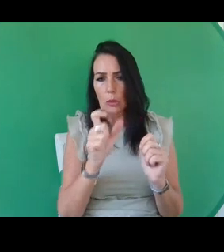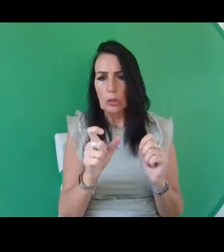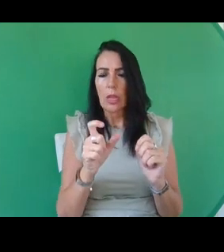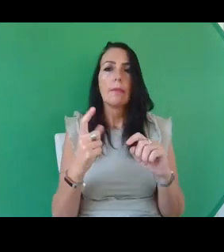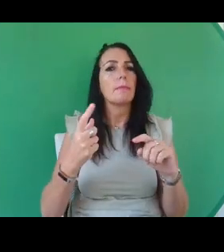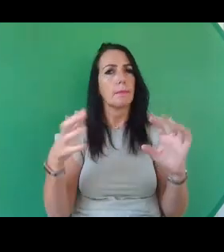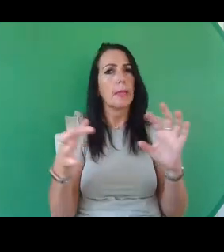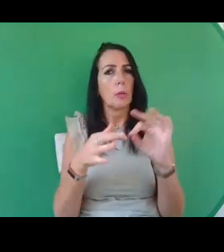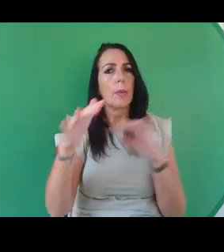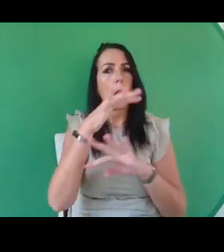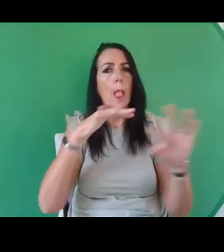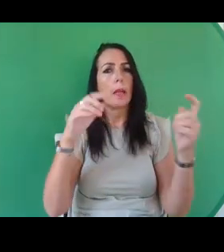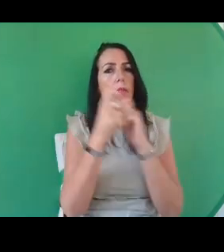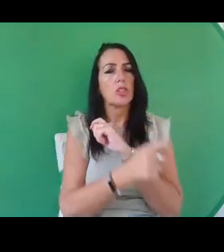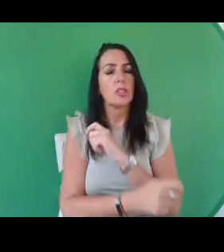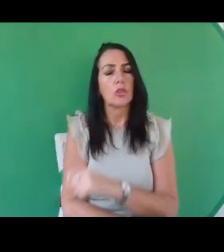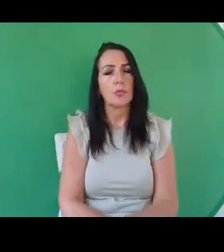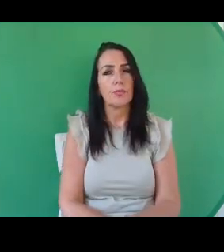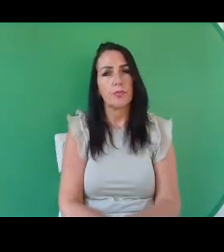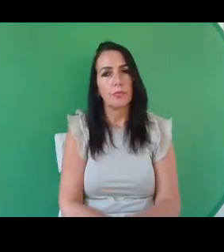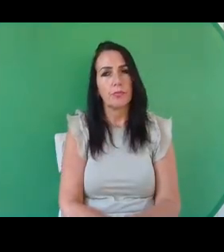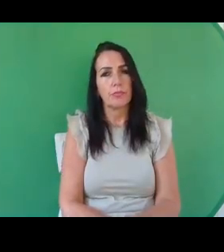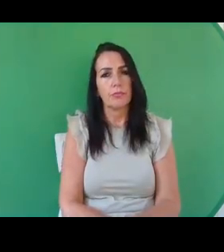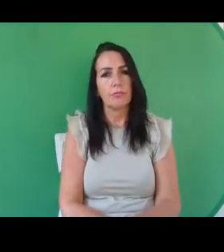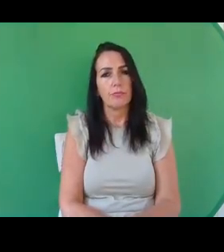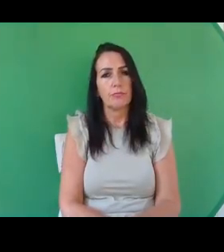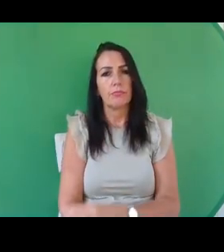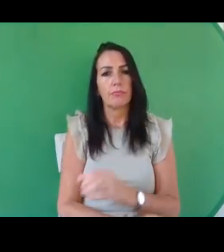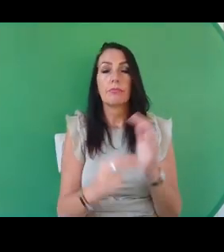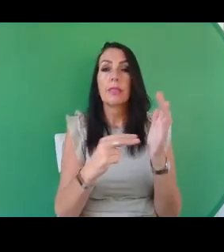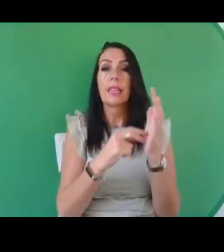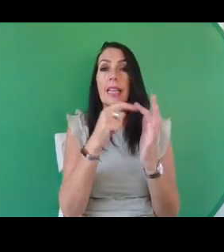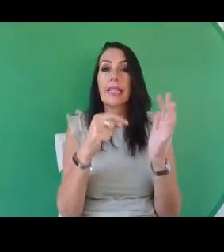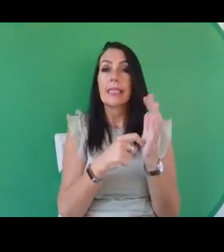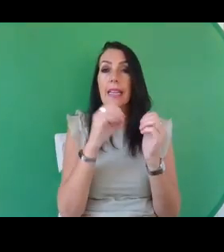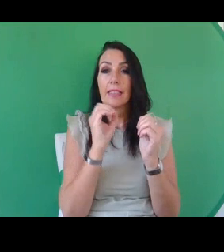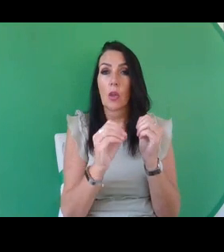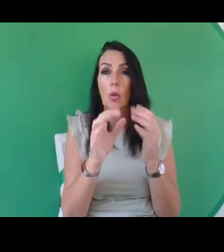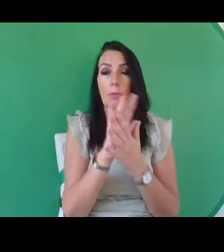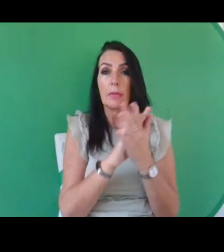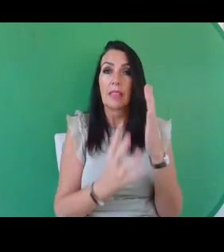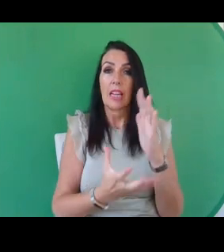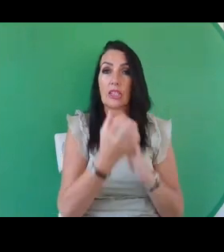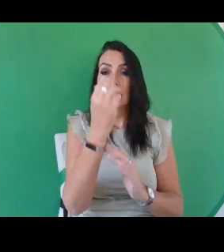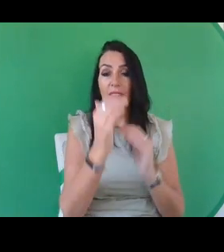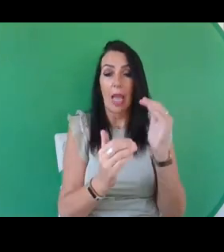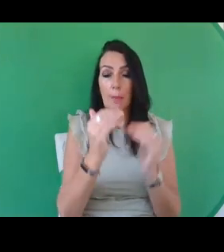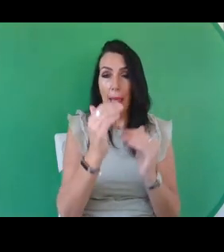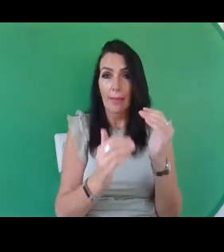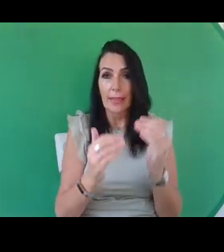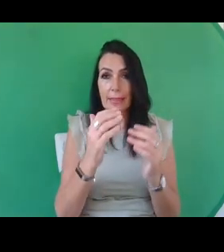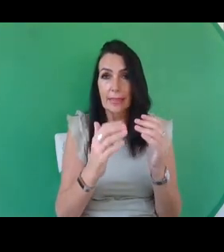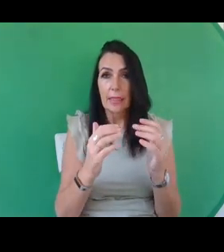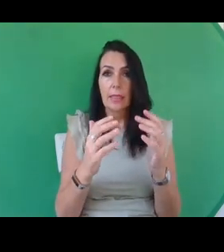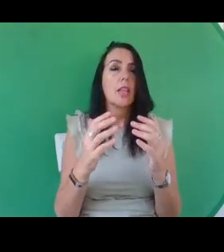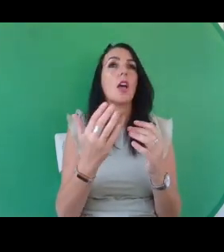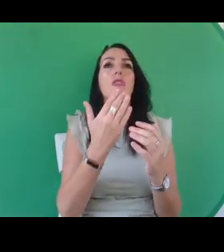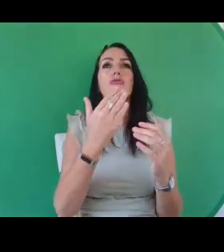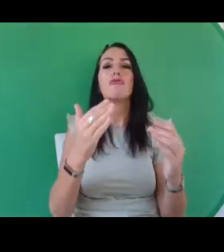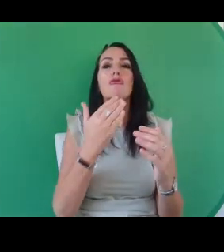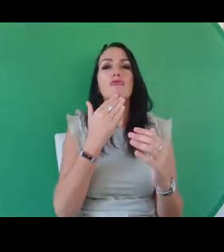climate change. At its core, net zero refers to achieving a balance between the amount of greenhouse gases we put into